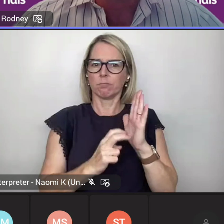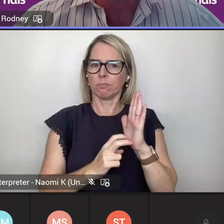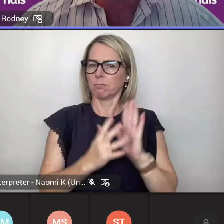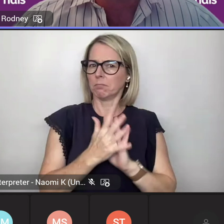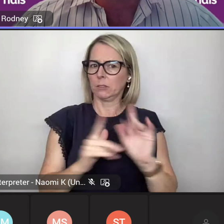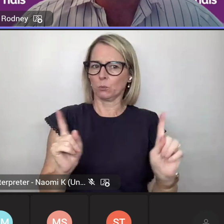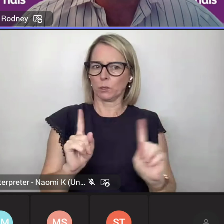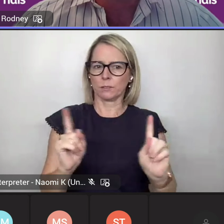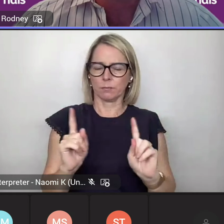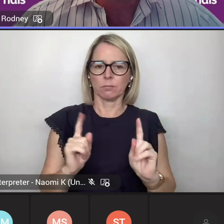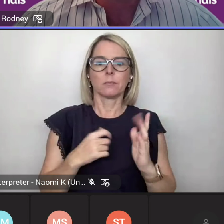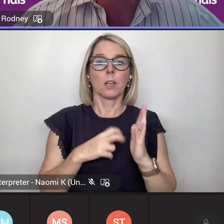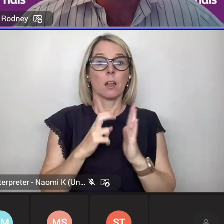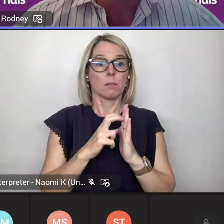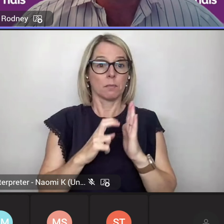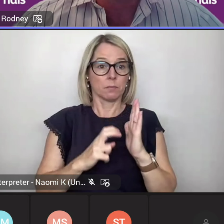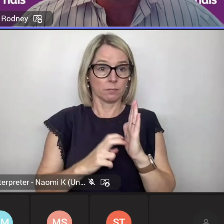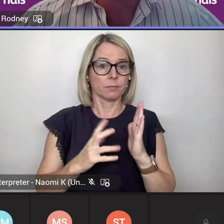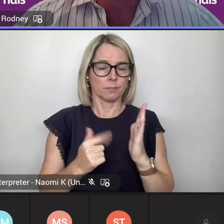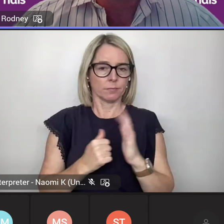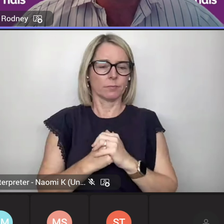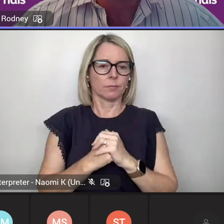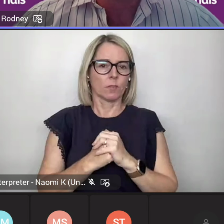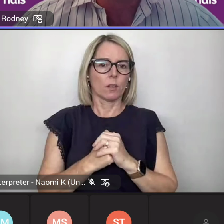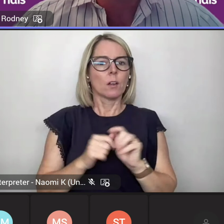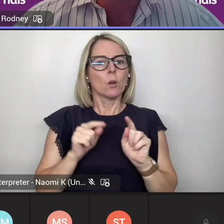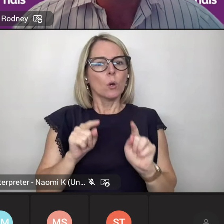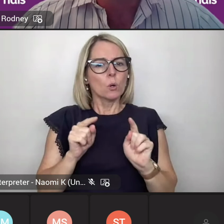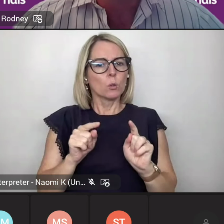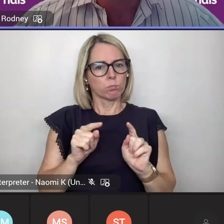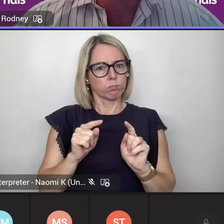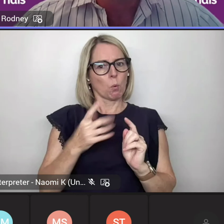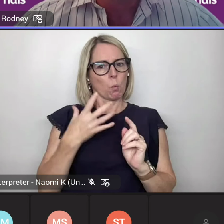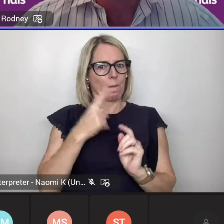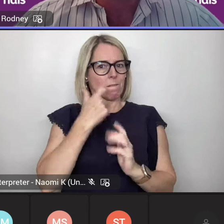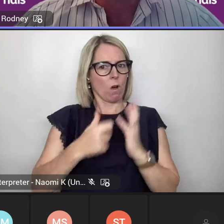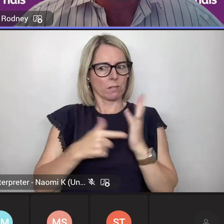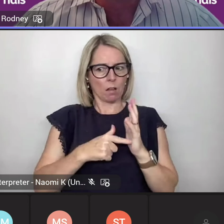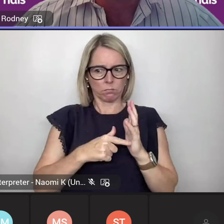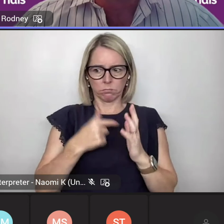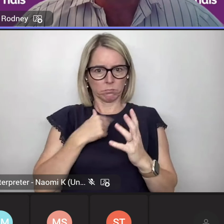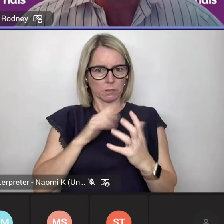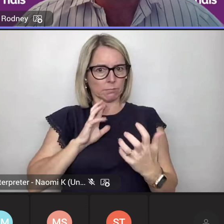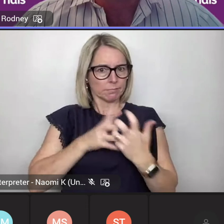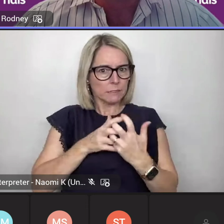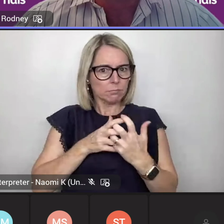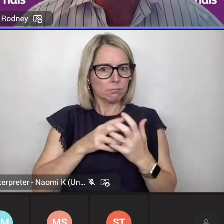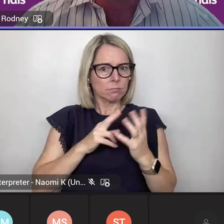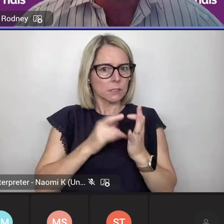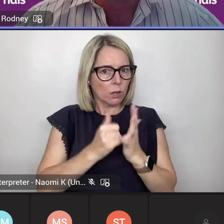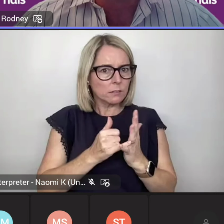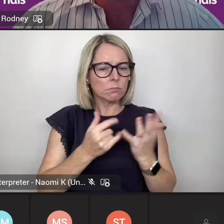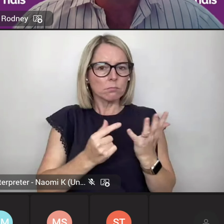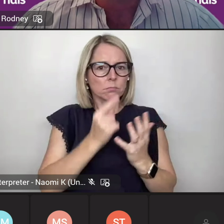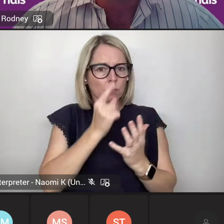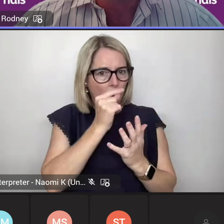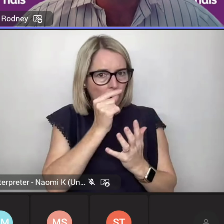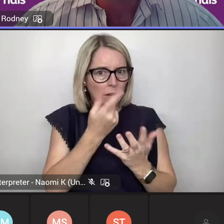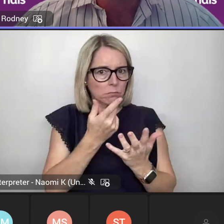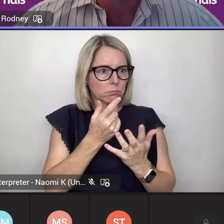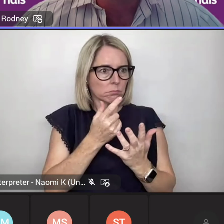Applying to the NDIS means doing things to find out if you can become a participant and start getting supports under the